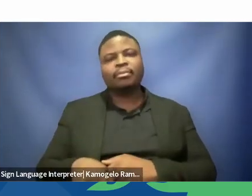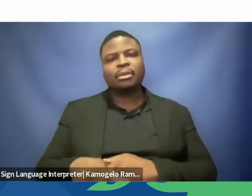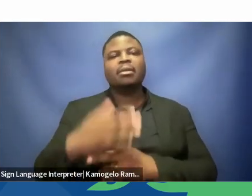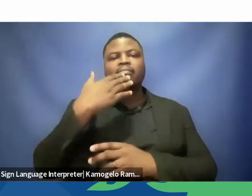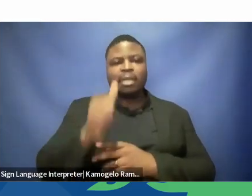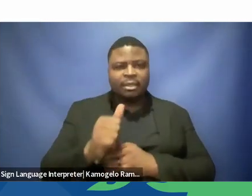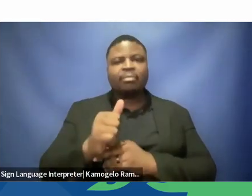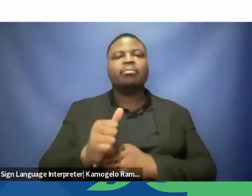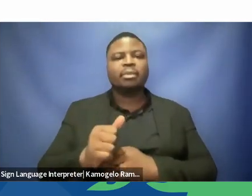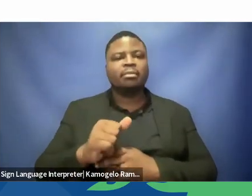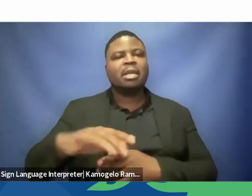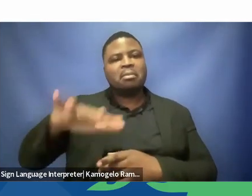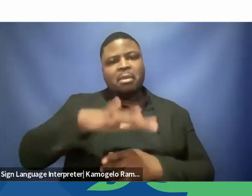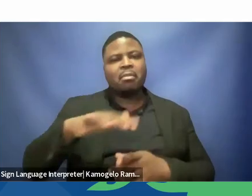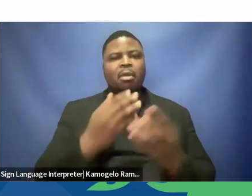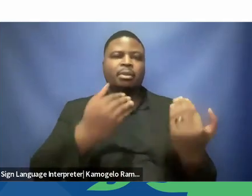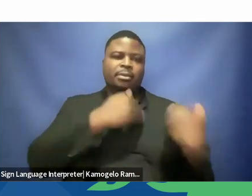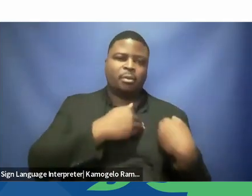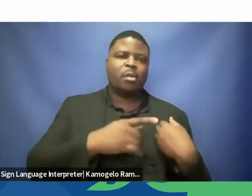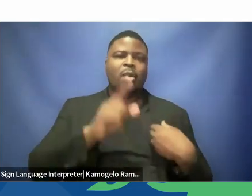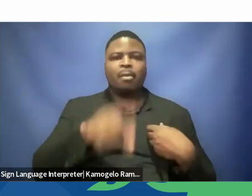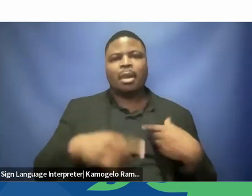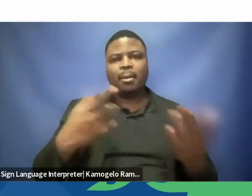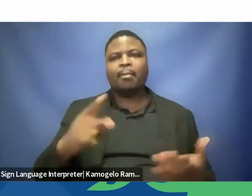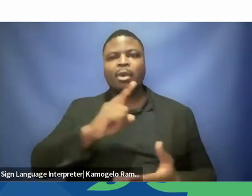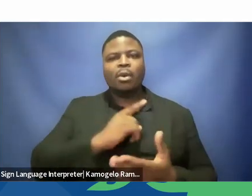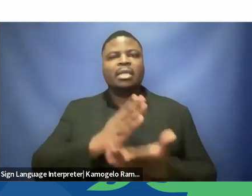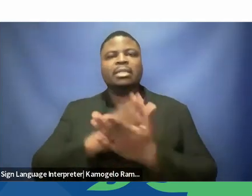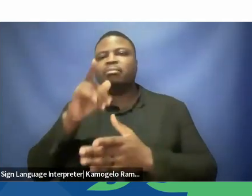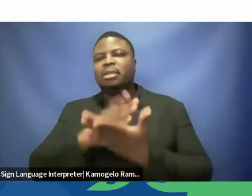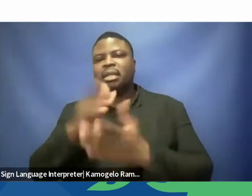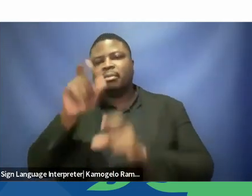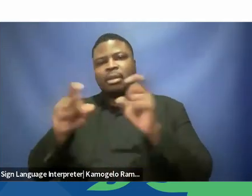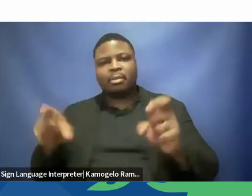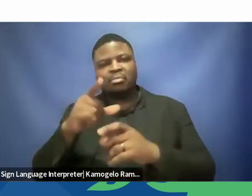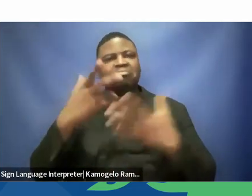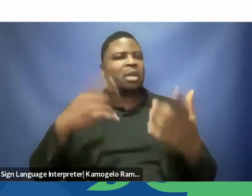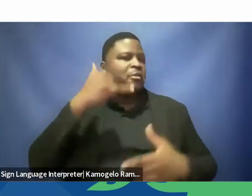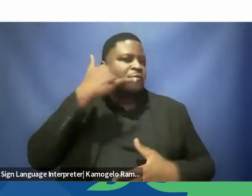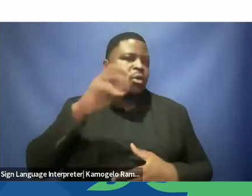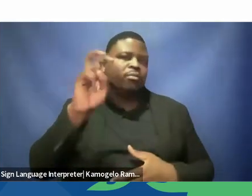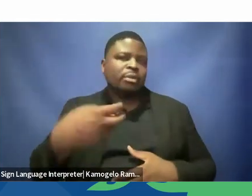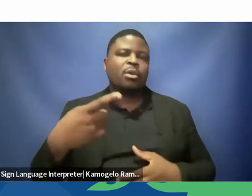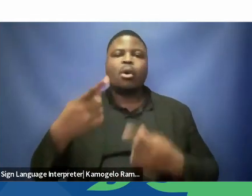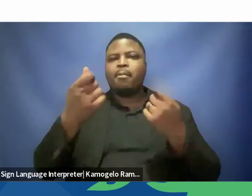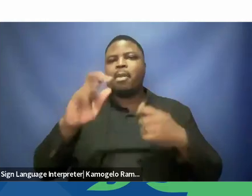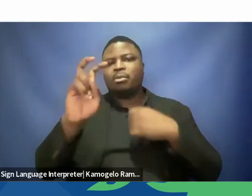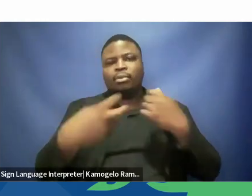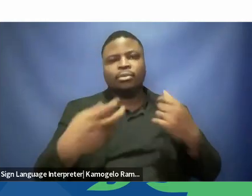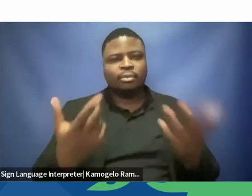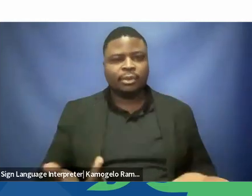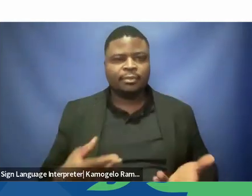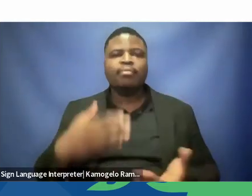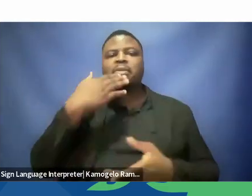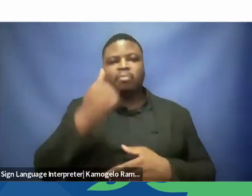place. People have often said that they've had their cell phone stolen, money stolen, so protect those things. And these are the practical things you can do before you